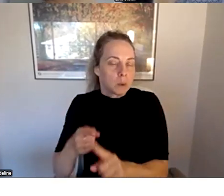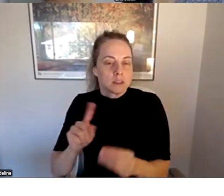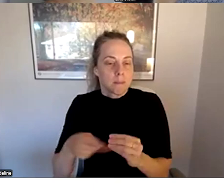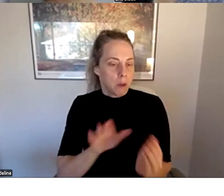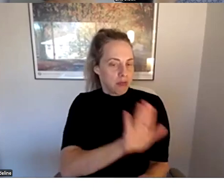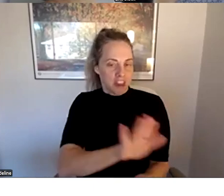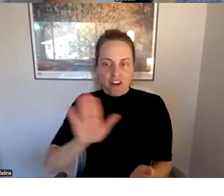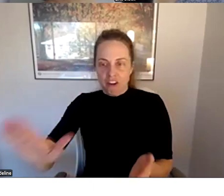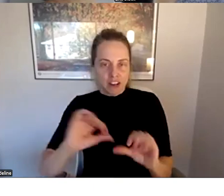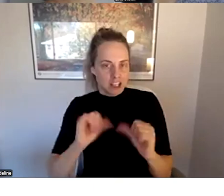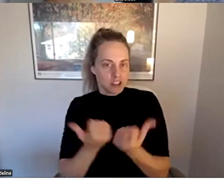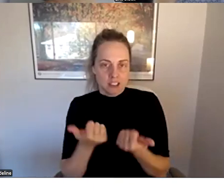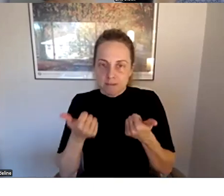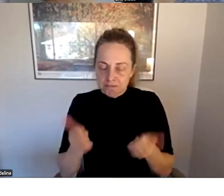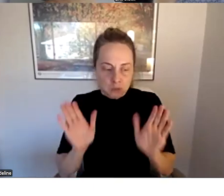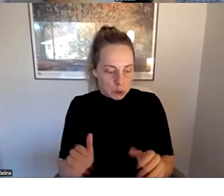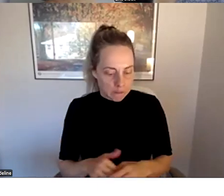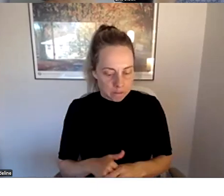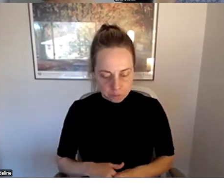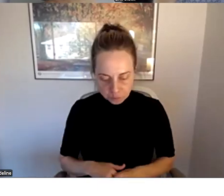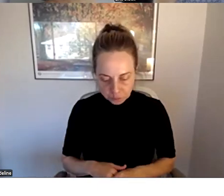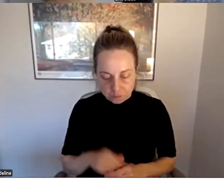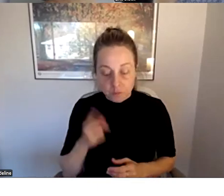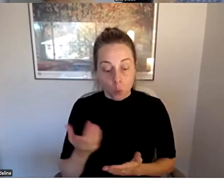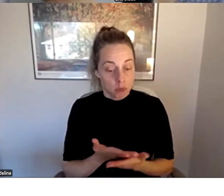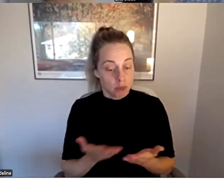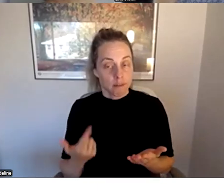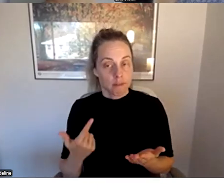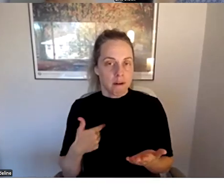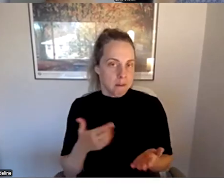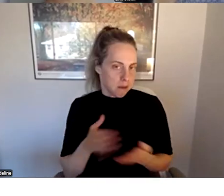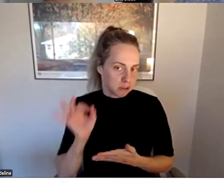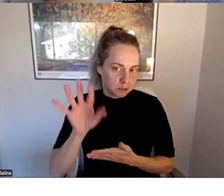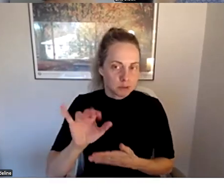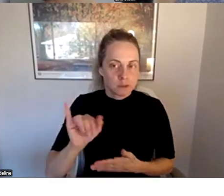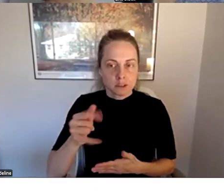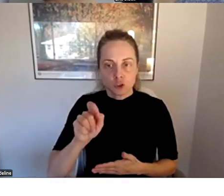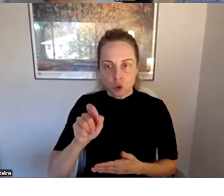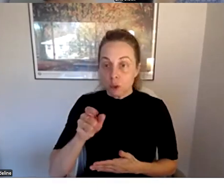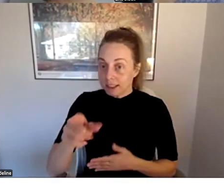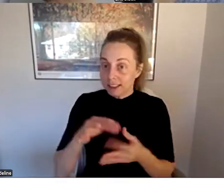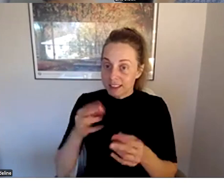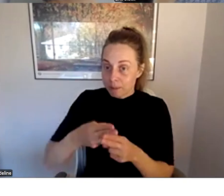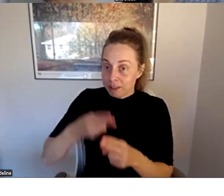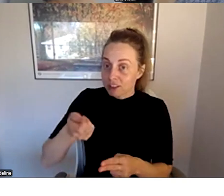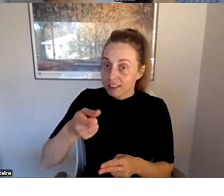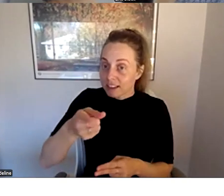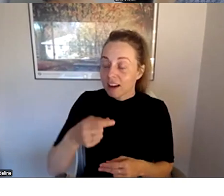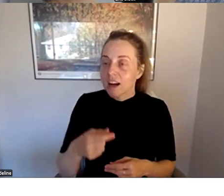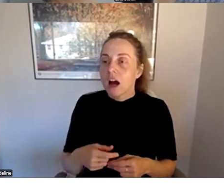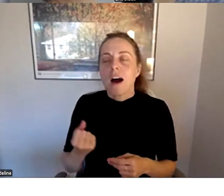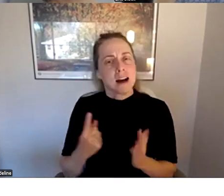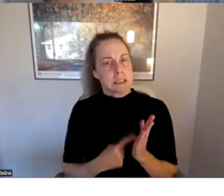doing, which is great. And one thing I was going to bring up, but Julie kind of brought it up, is sometimes